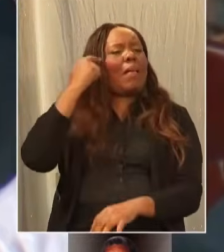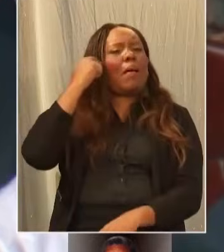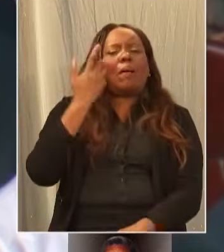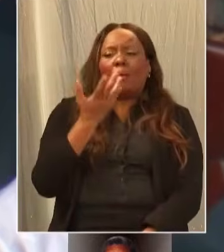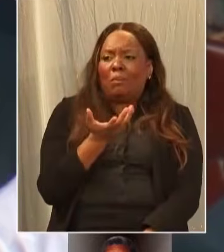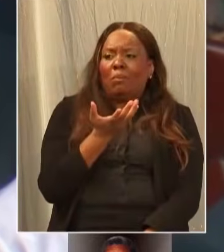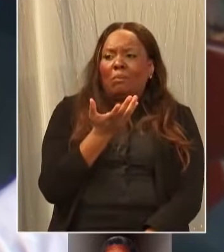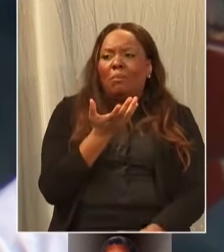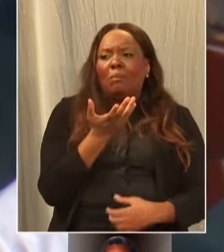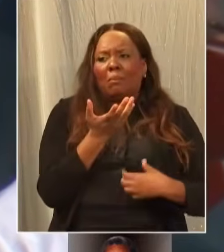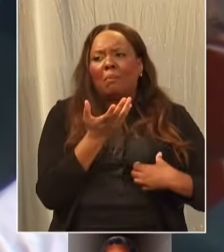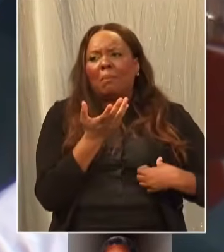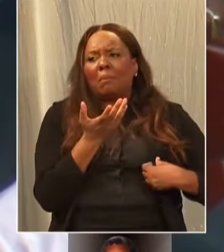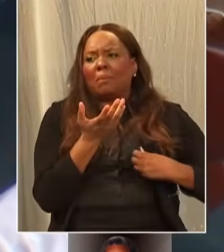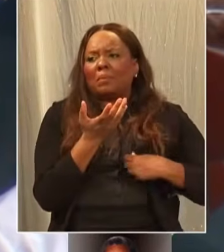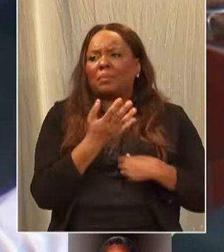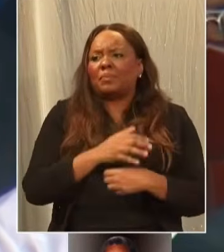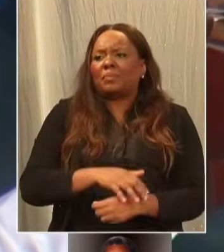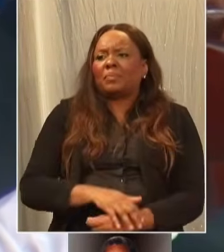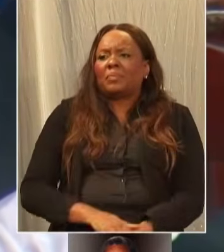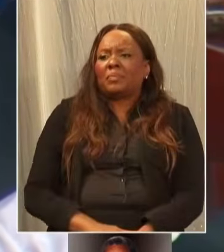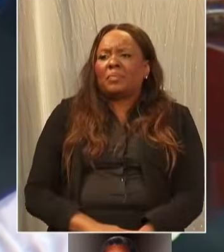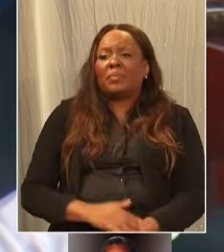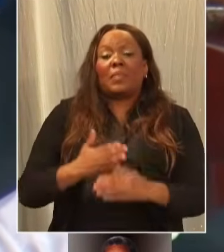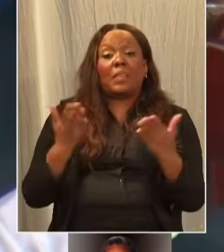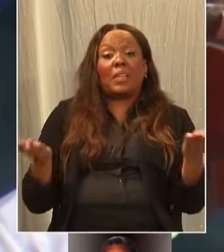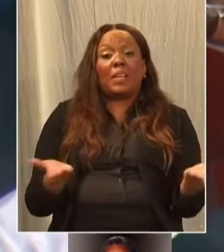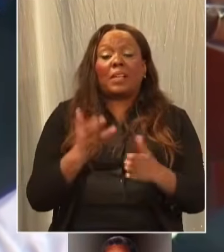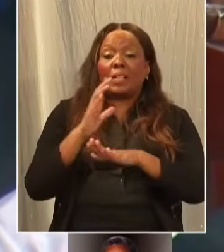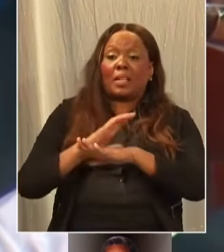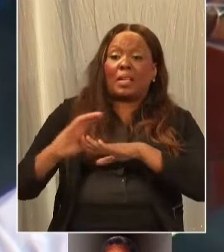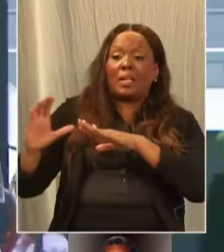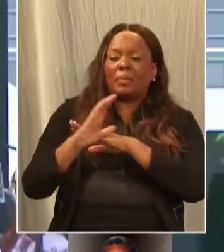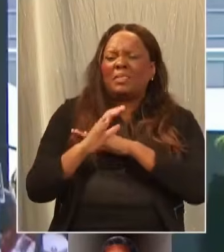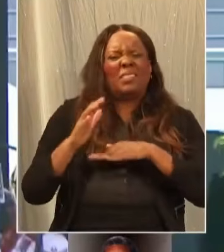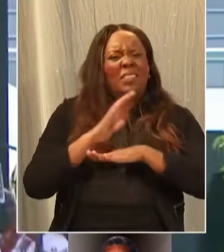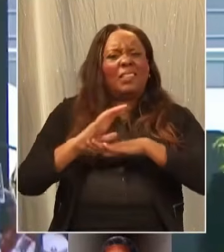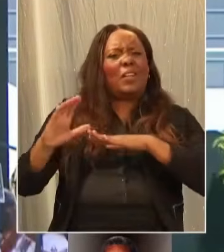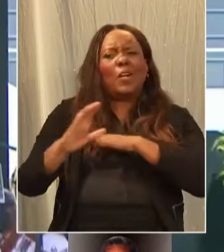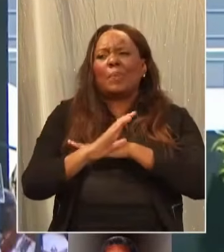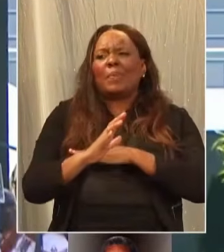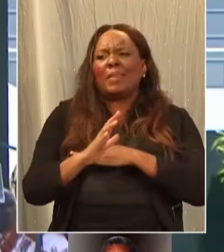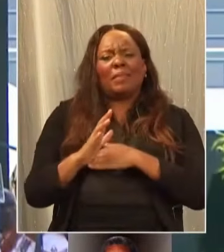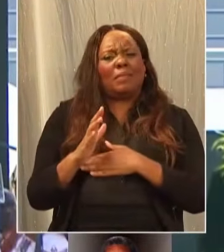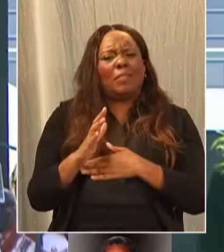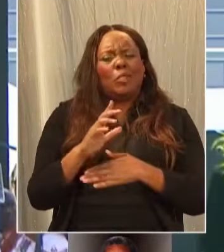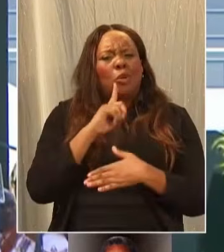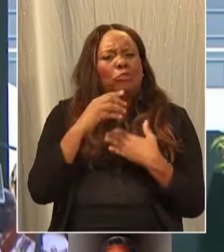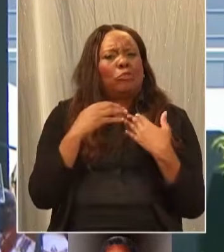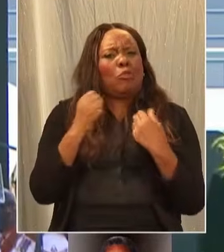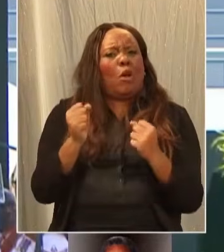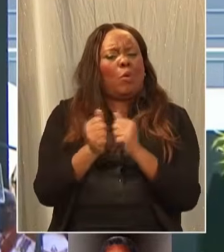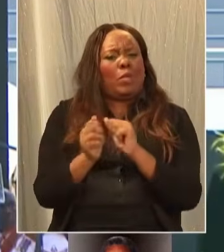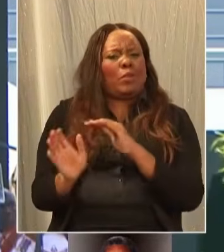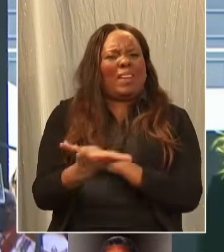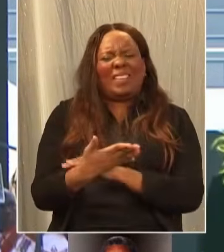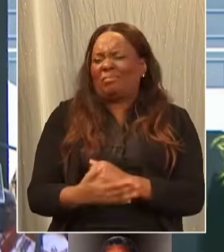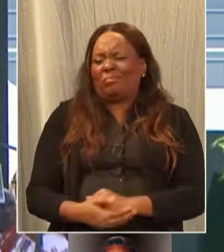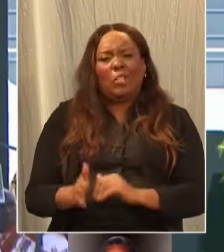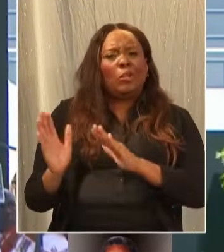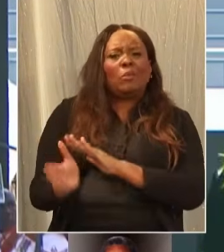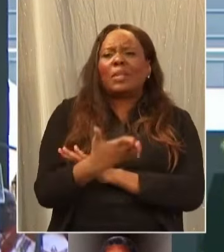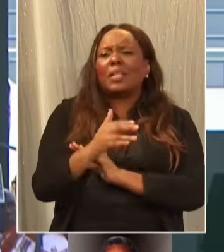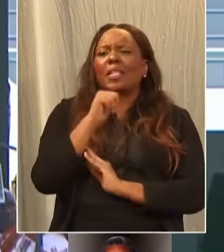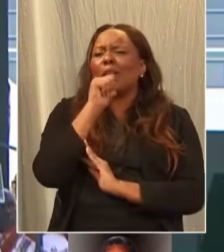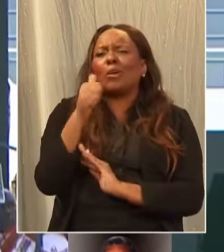to understand that in the Caribbean, cricket is far more than a game. It is an expression of our